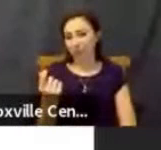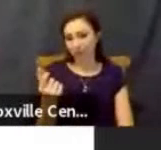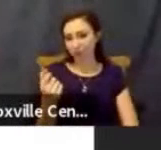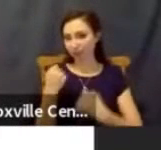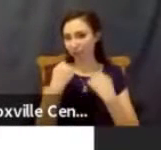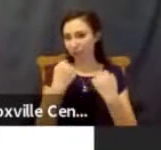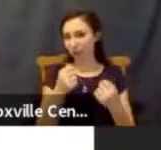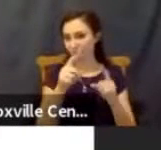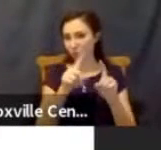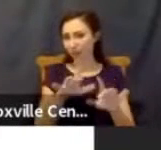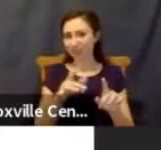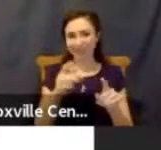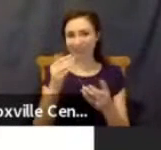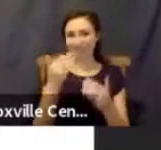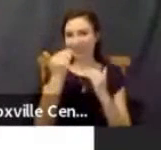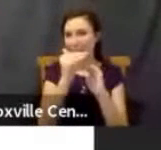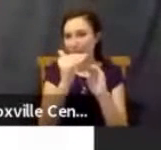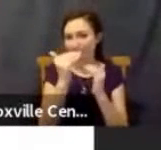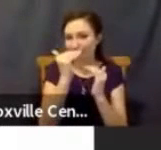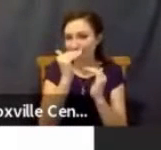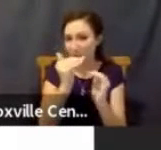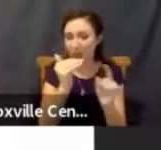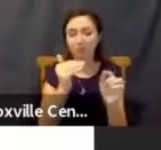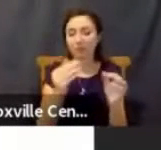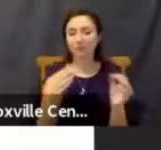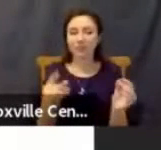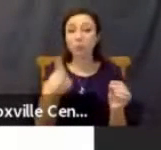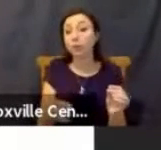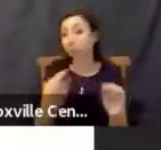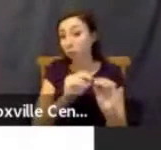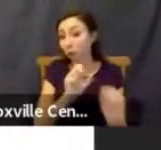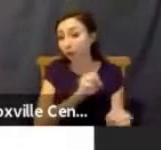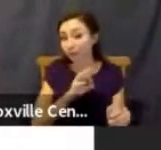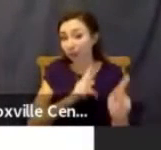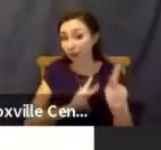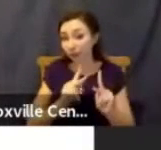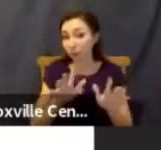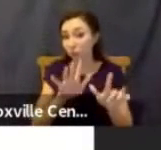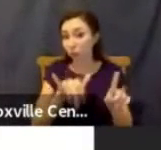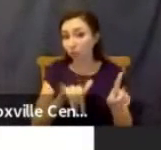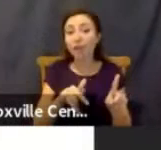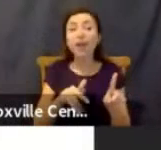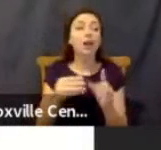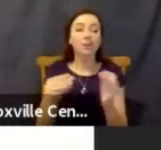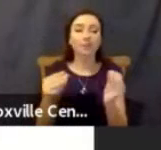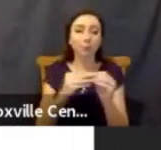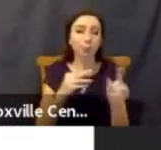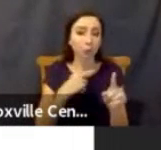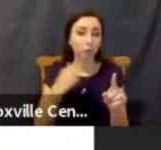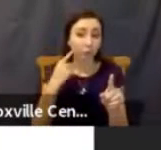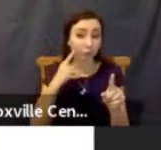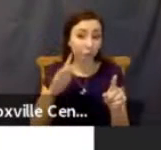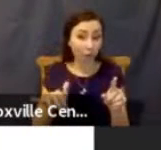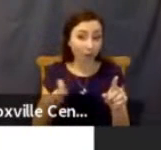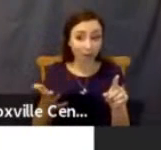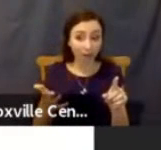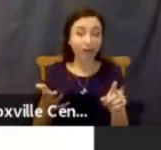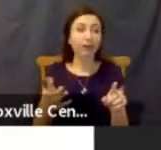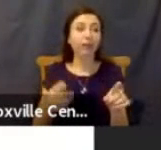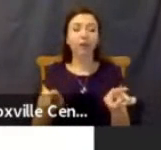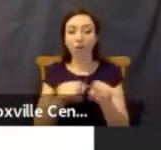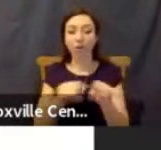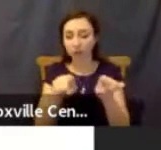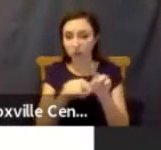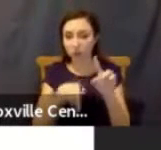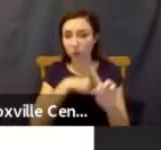We're still doing some, but it's very limited. But it takes more people to do drive-through testing. There's more risk involved in drive-through testing. And when it